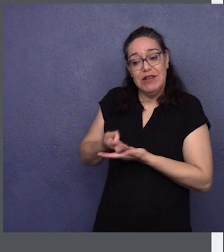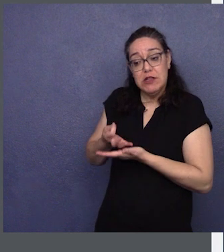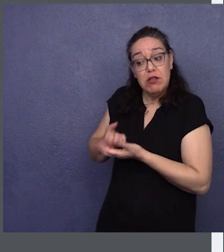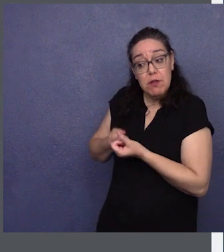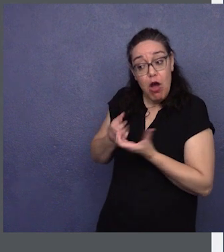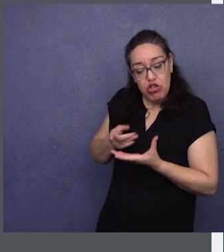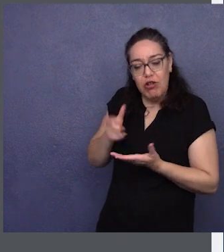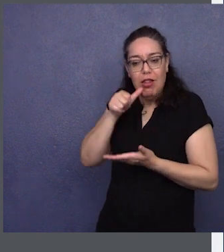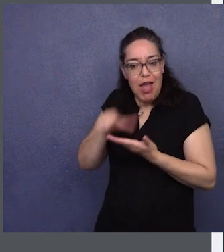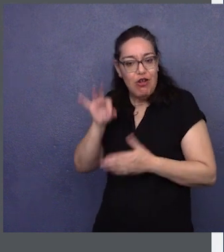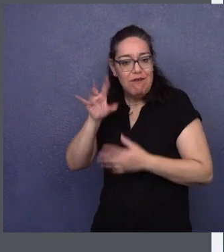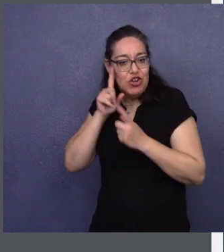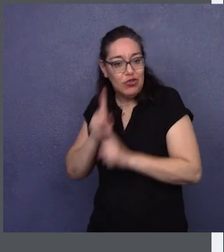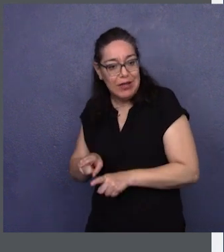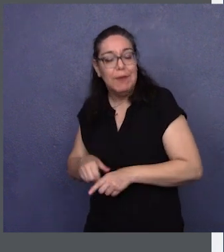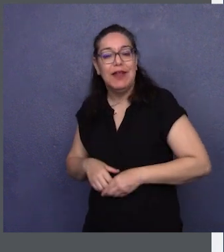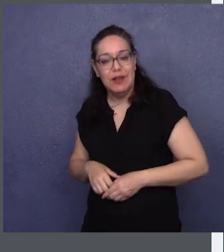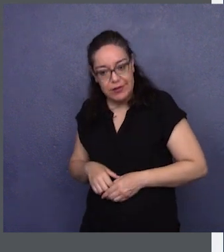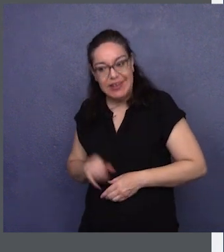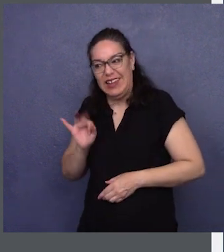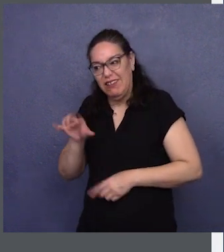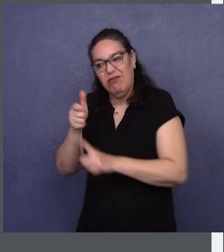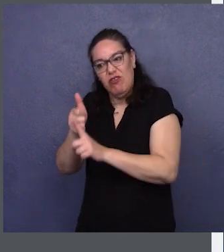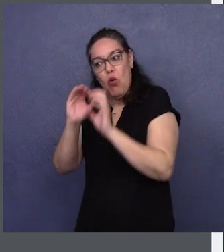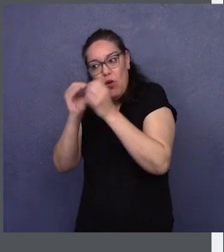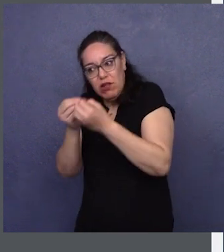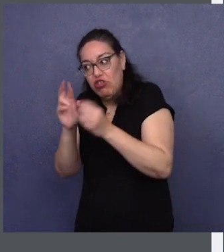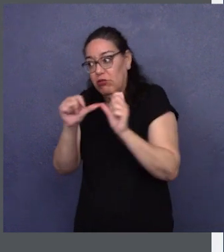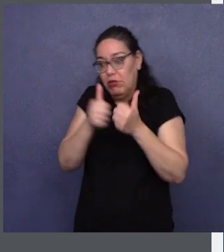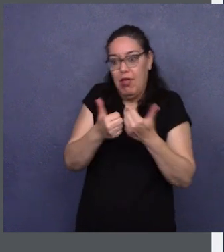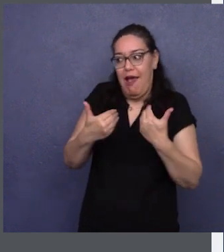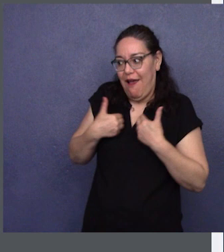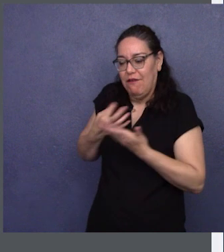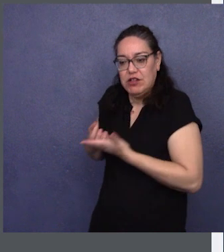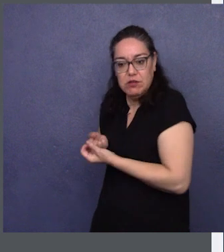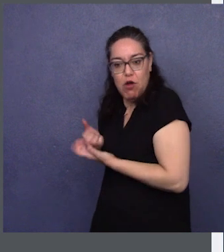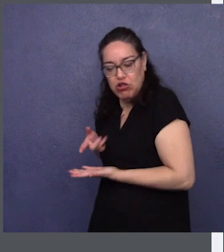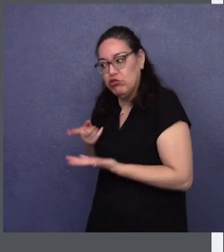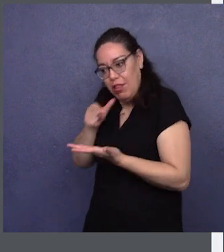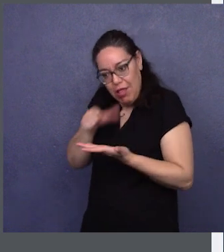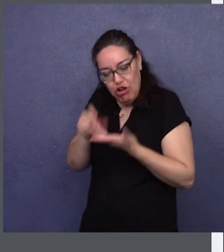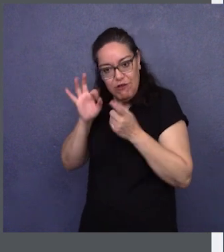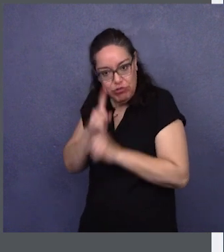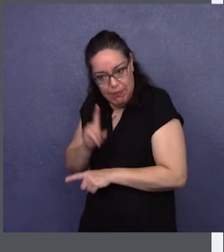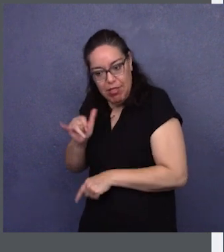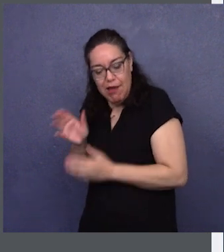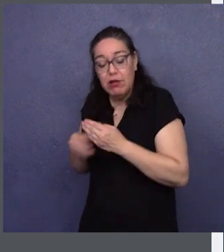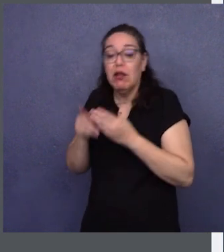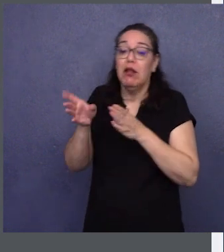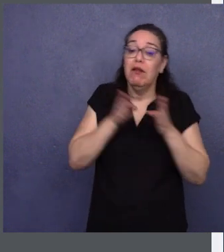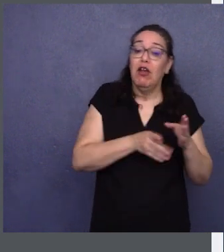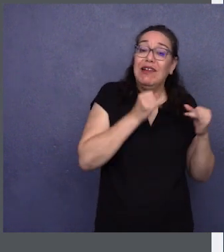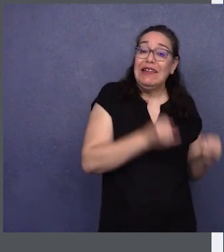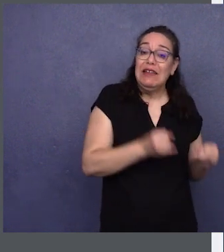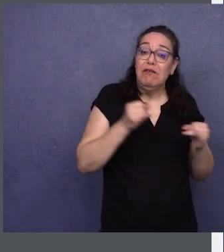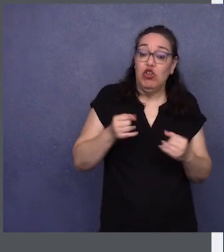of agreement if you are an organization or agency that's applying. And for individuals, it'll